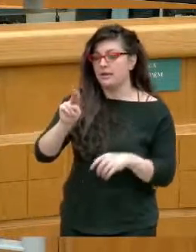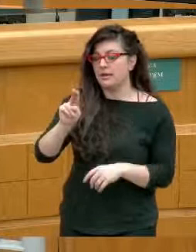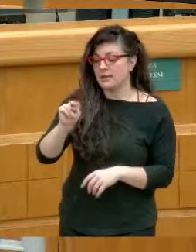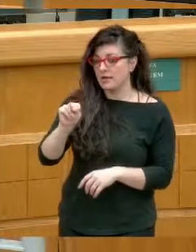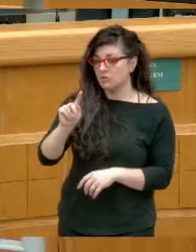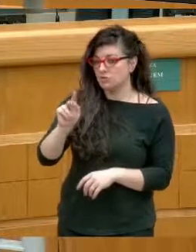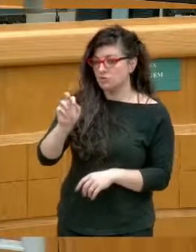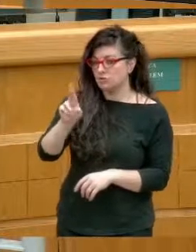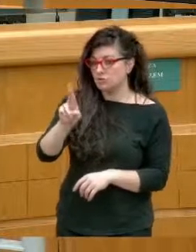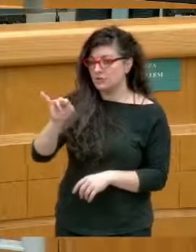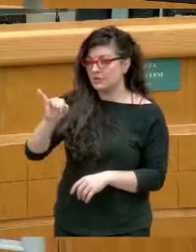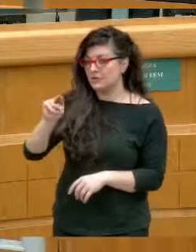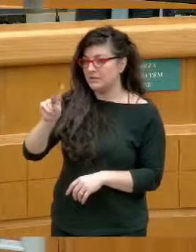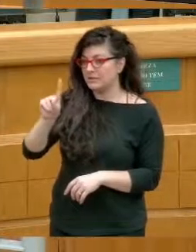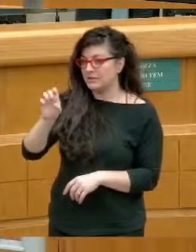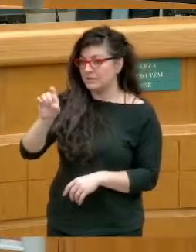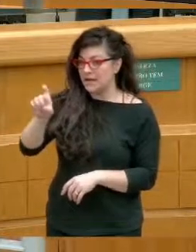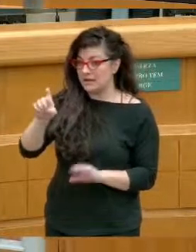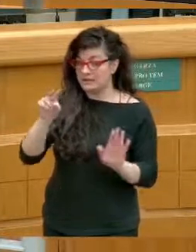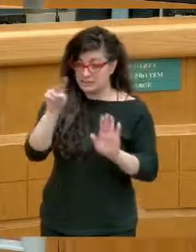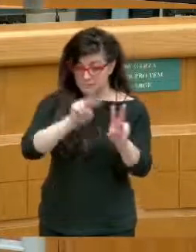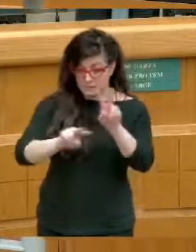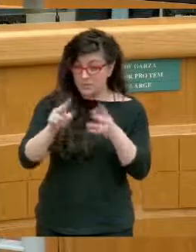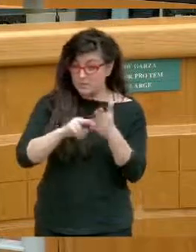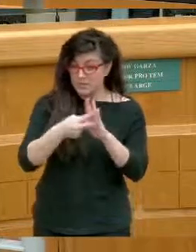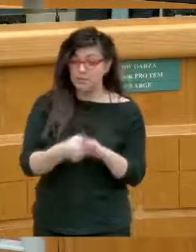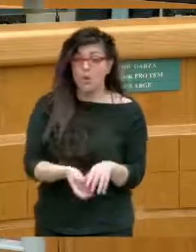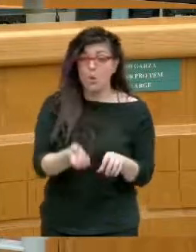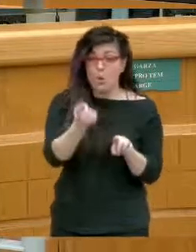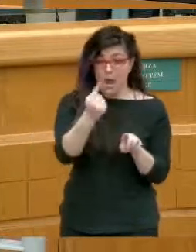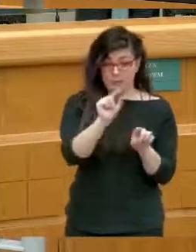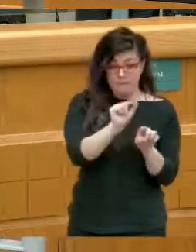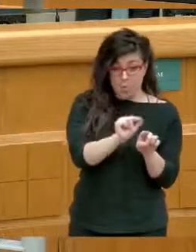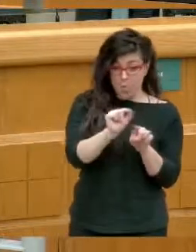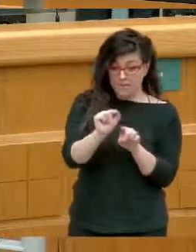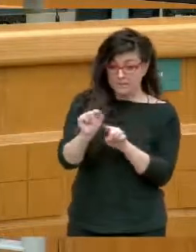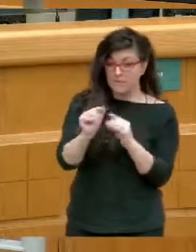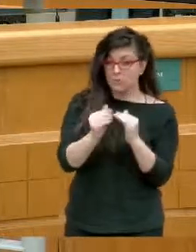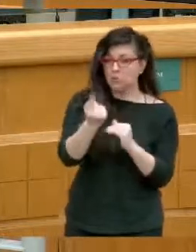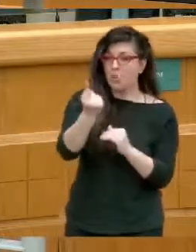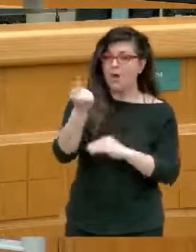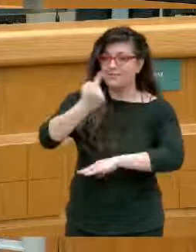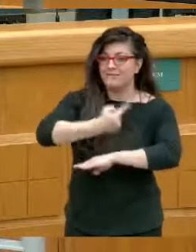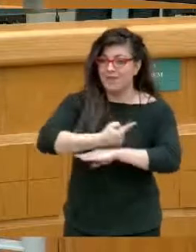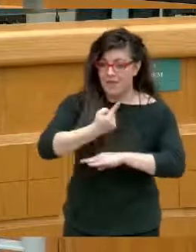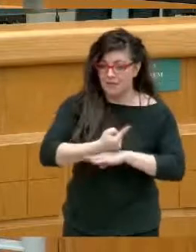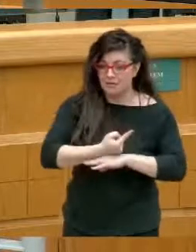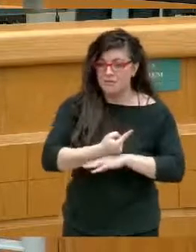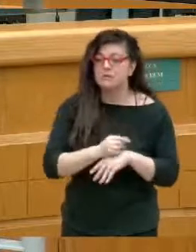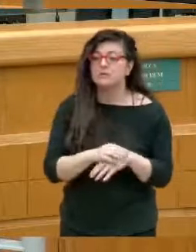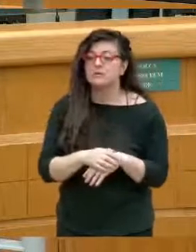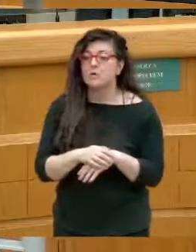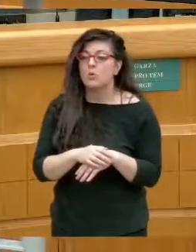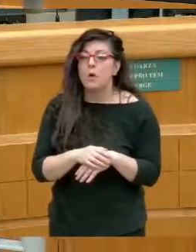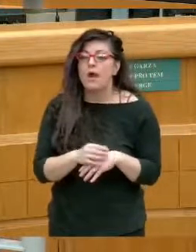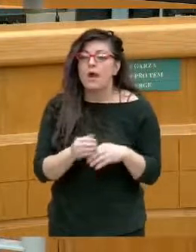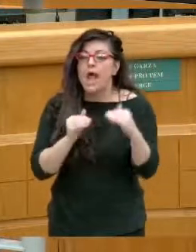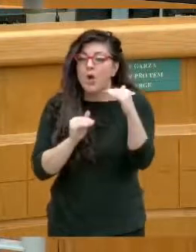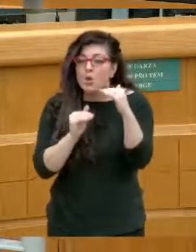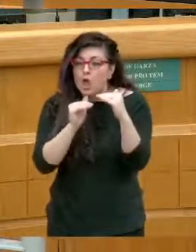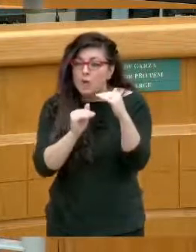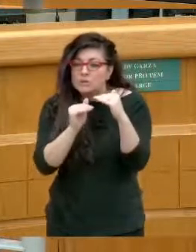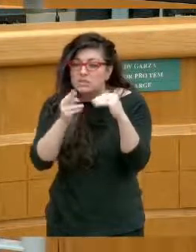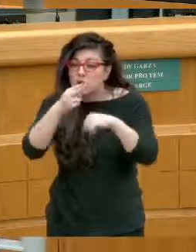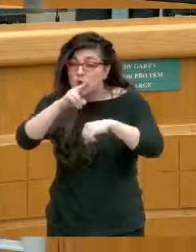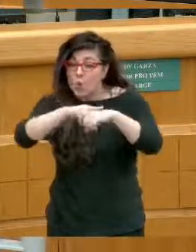these points is a day. The height of it represents how close to normal. So normal is defined as 100 on the line. That was